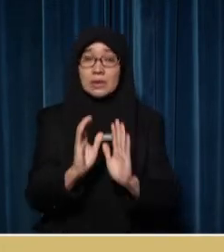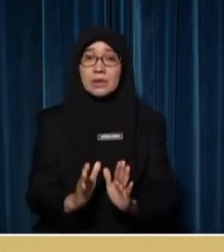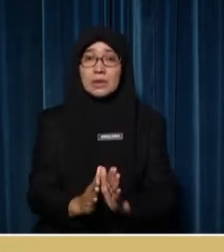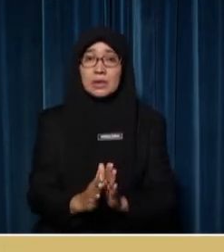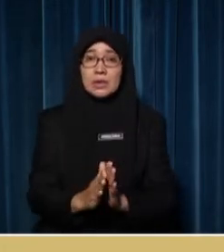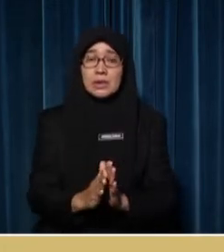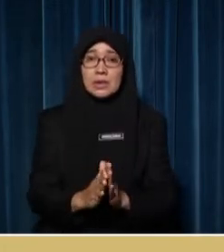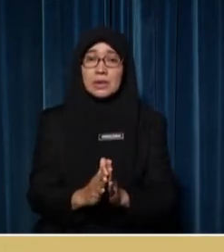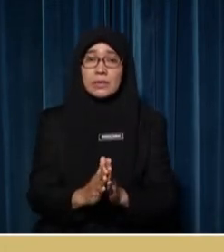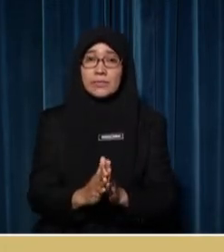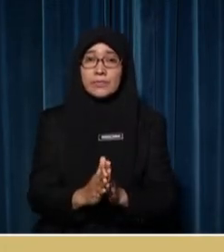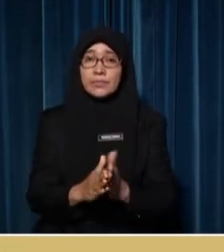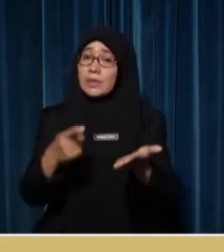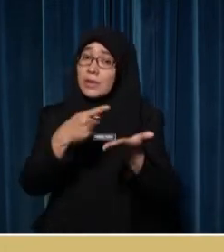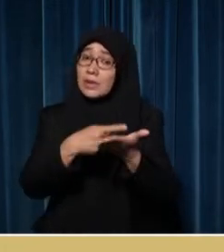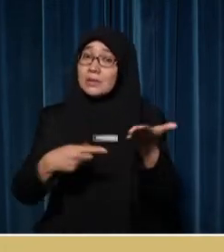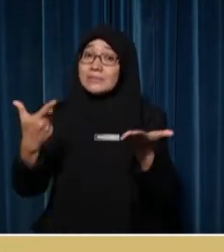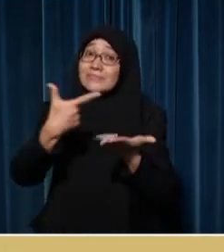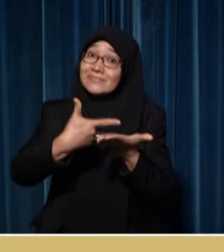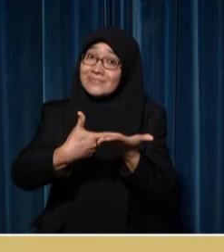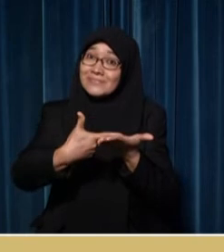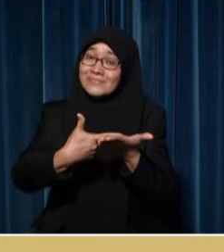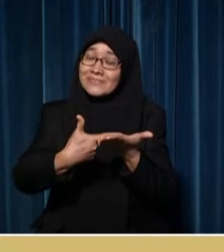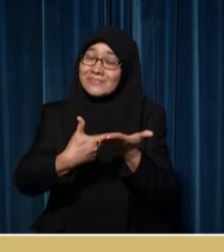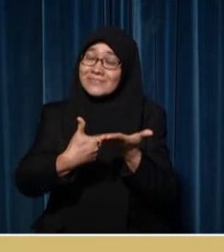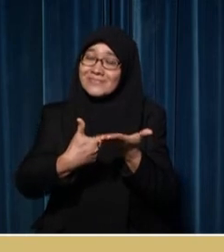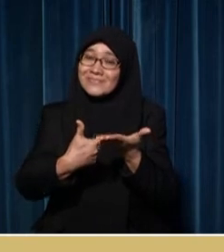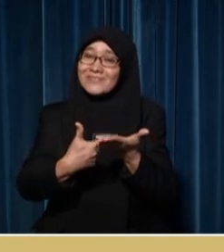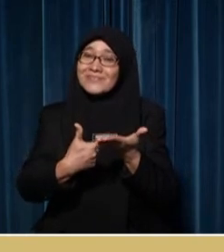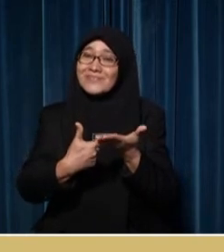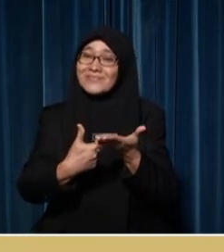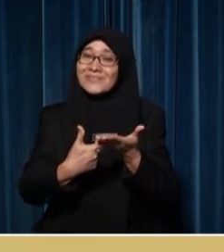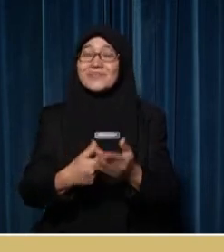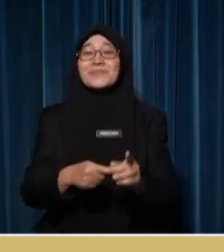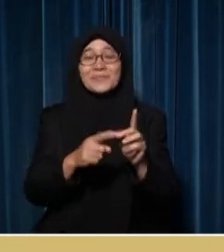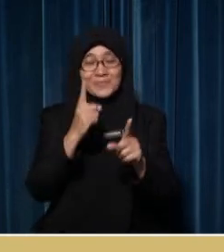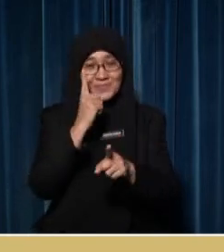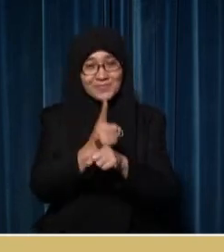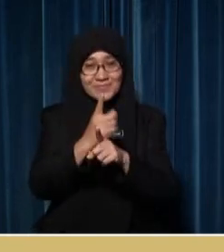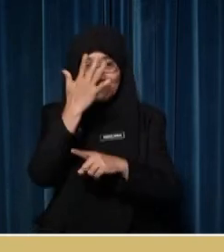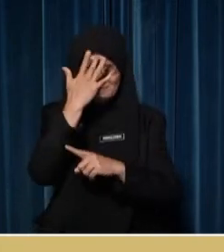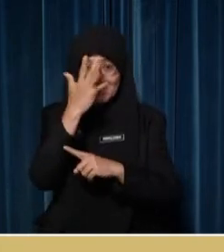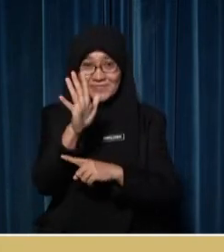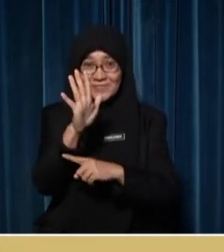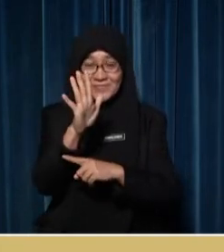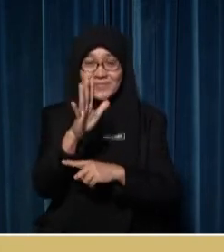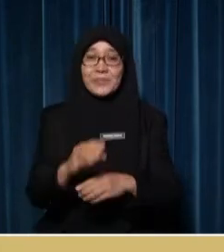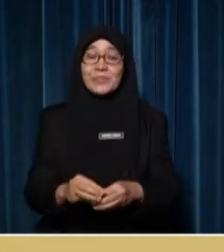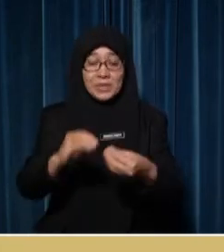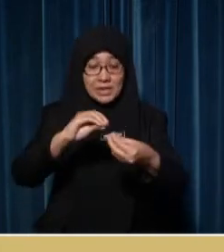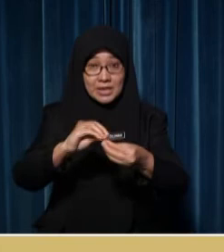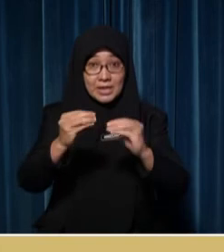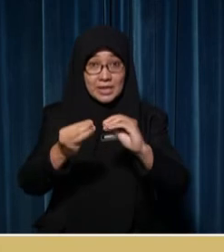What should we write next? Wow, you're very smart. The number